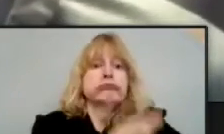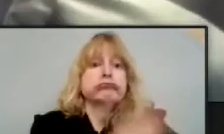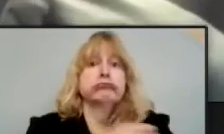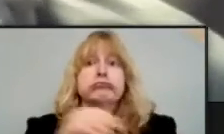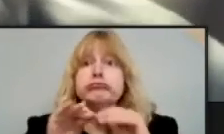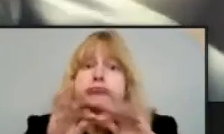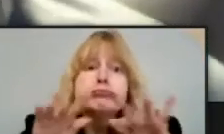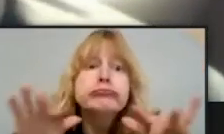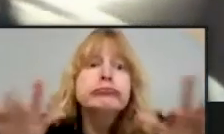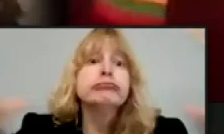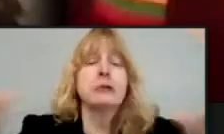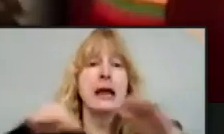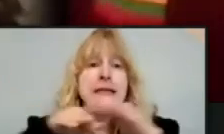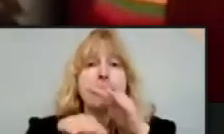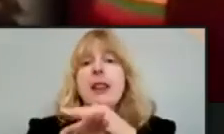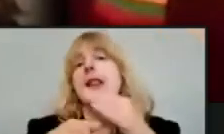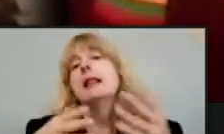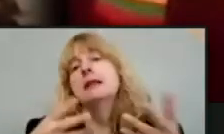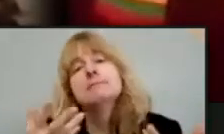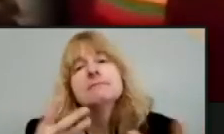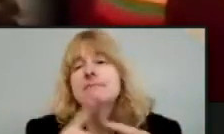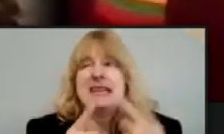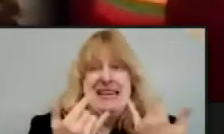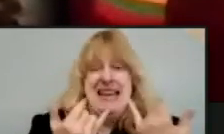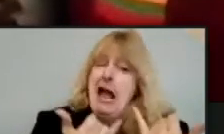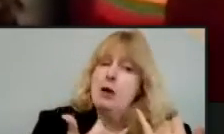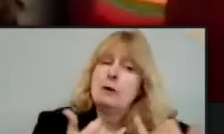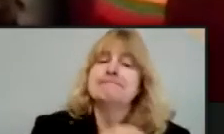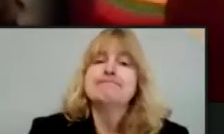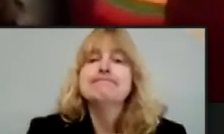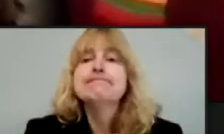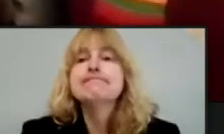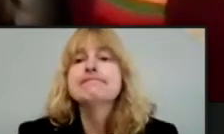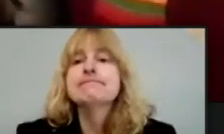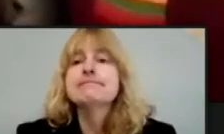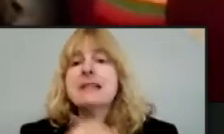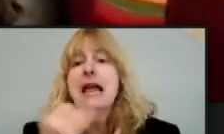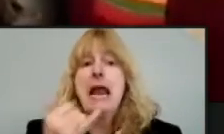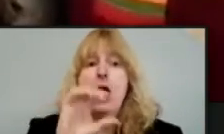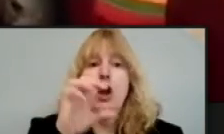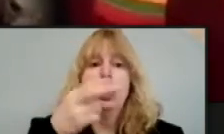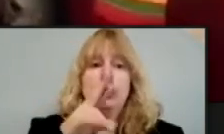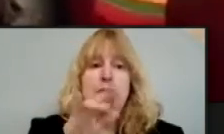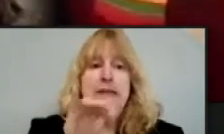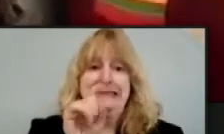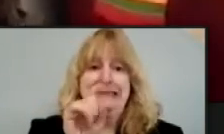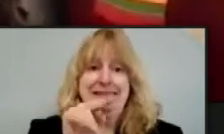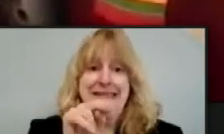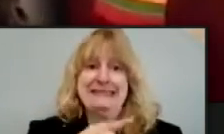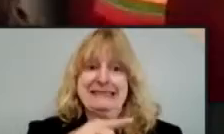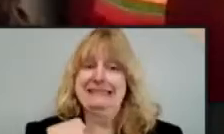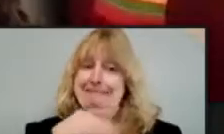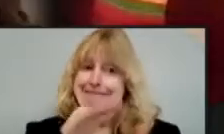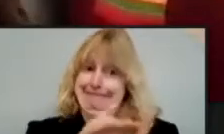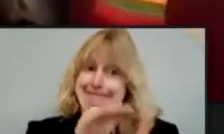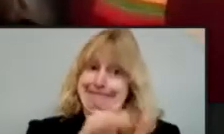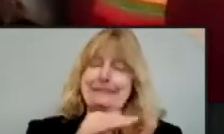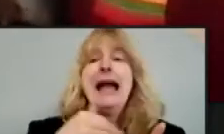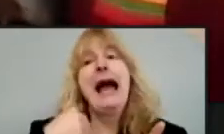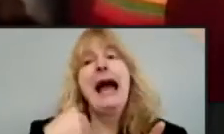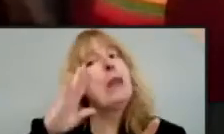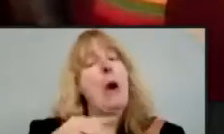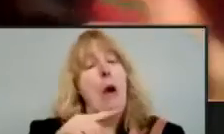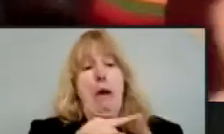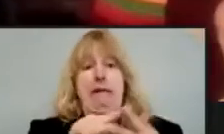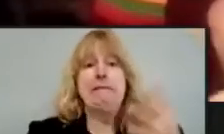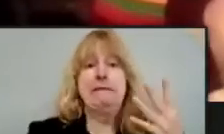Okay. Christine, if I may, we are really needing to hear the questions, but then we